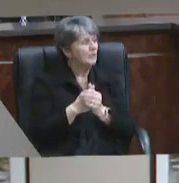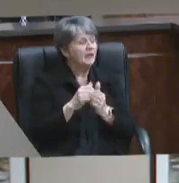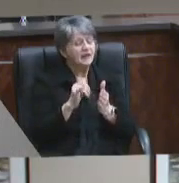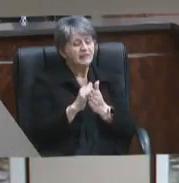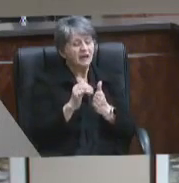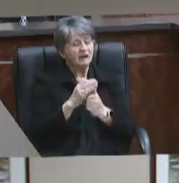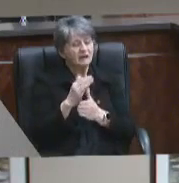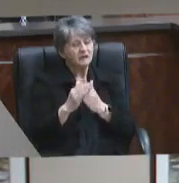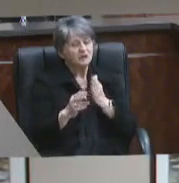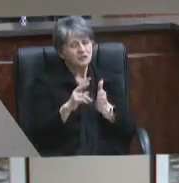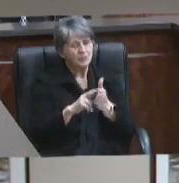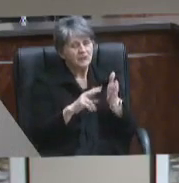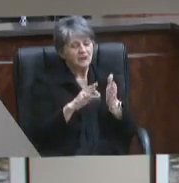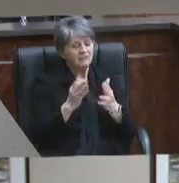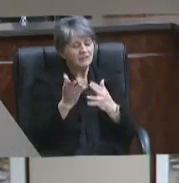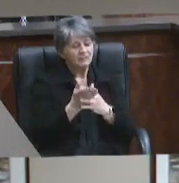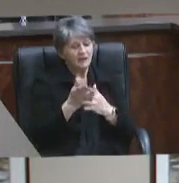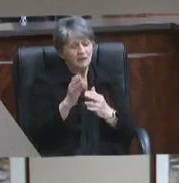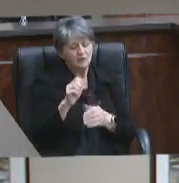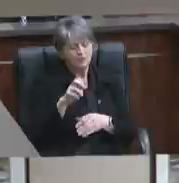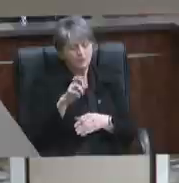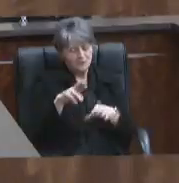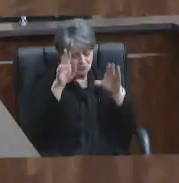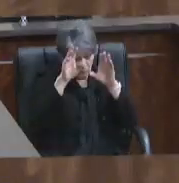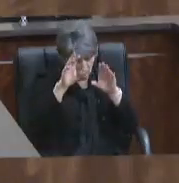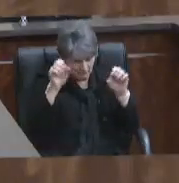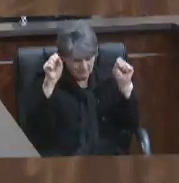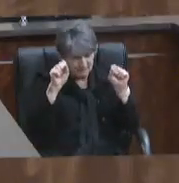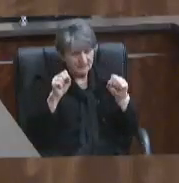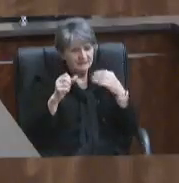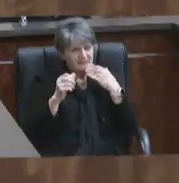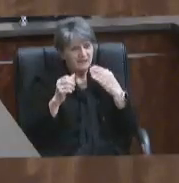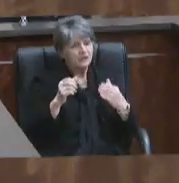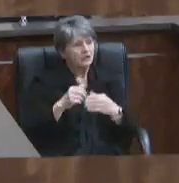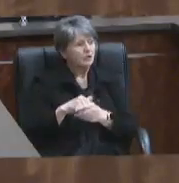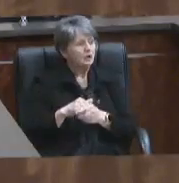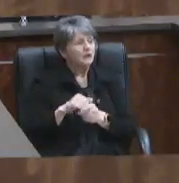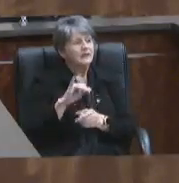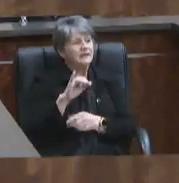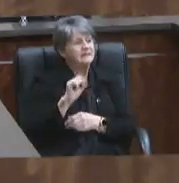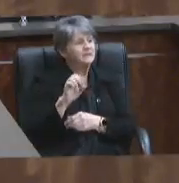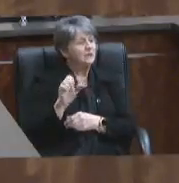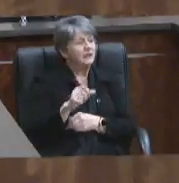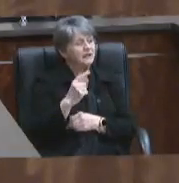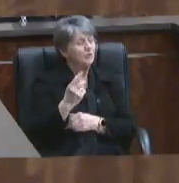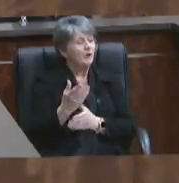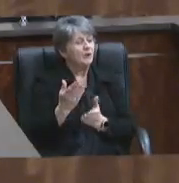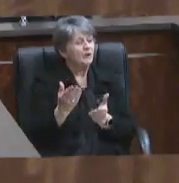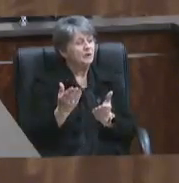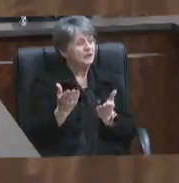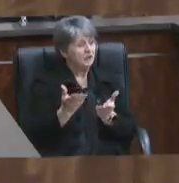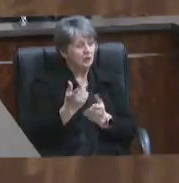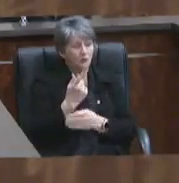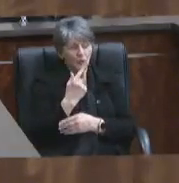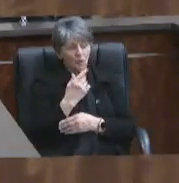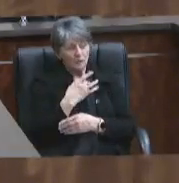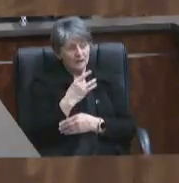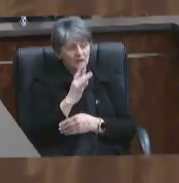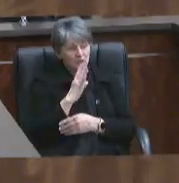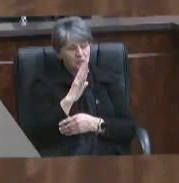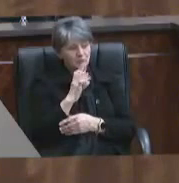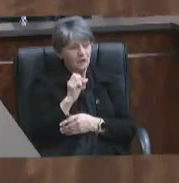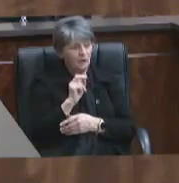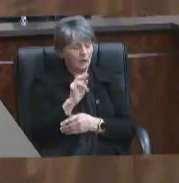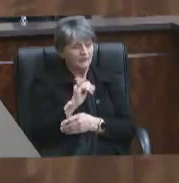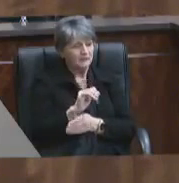concludes the reading of the file, Mr. President. Thank you, Ms. Pulley. Is there anyone else who would like to speak on this agenda